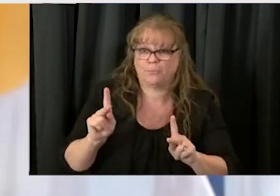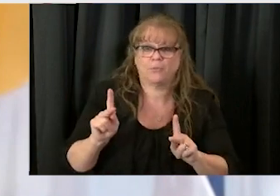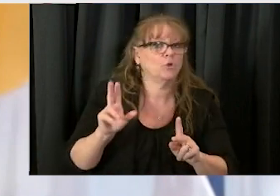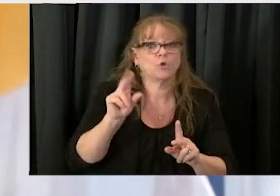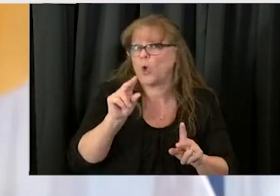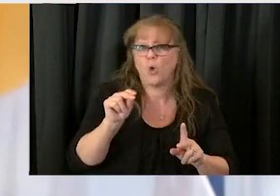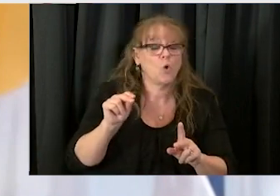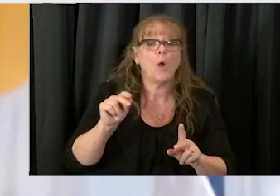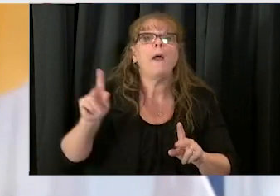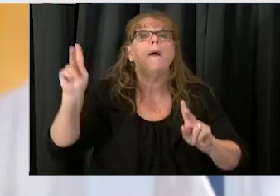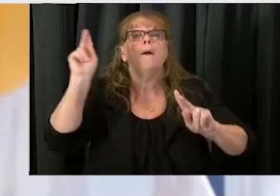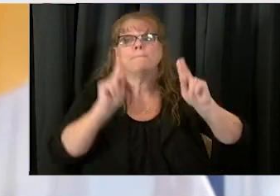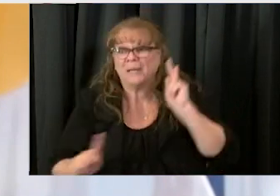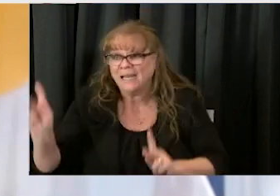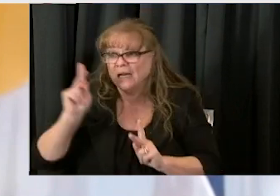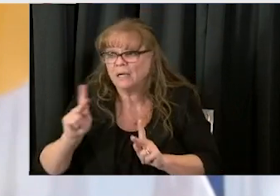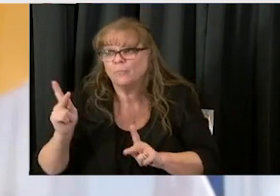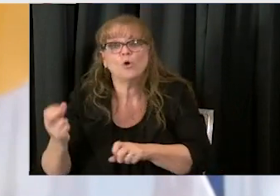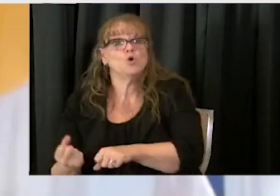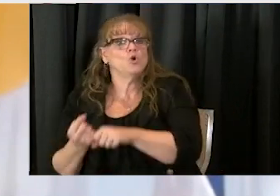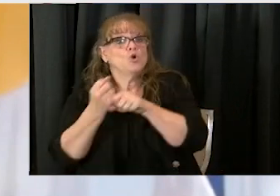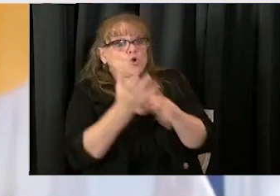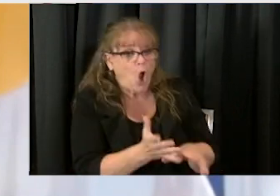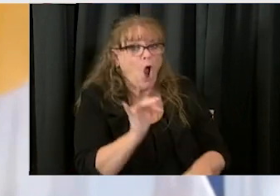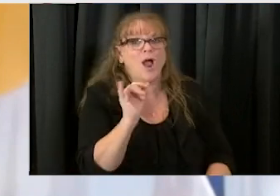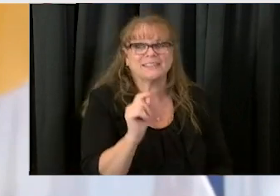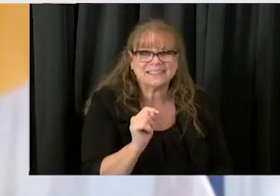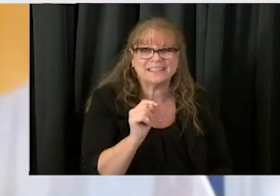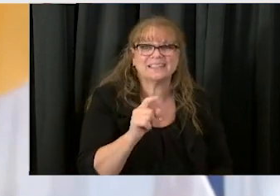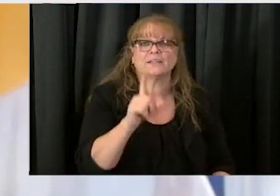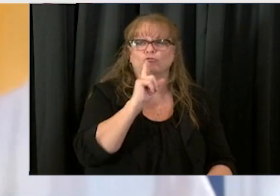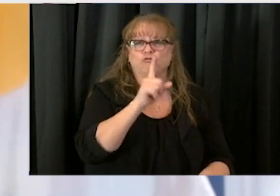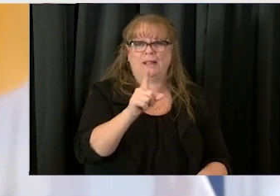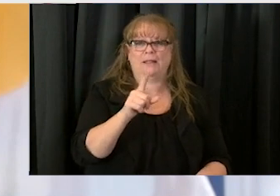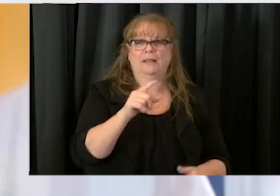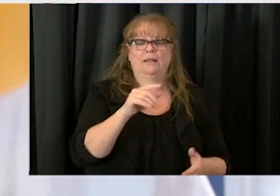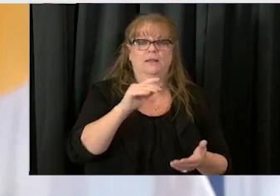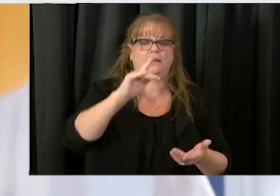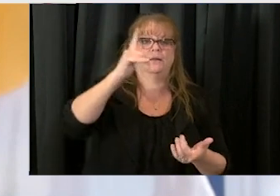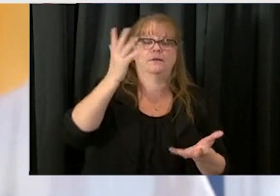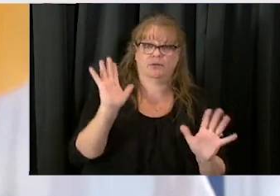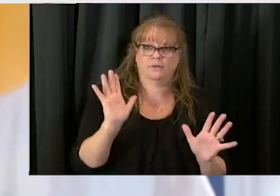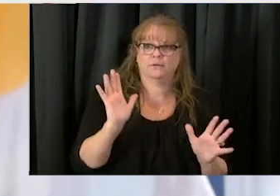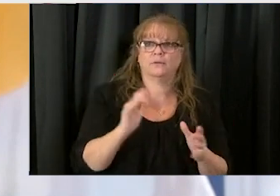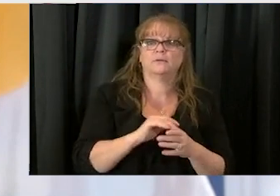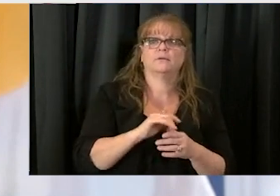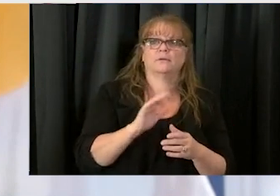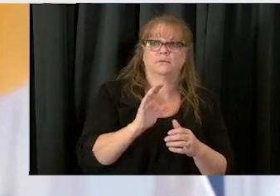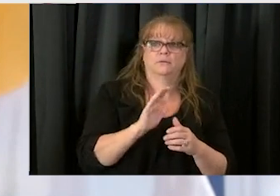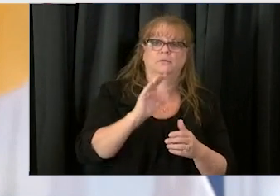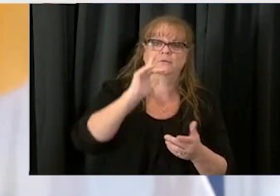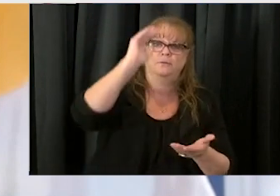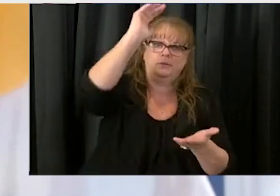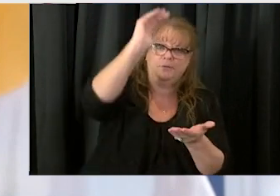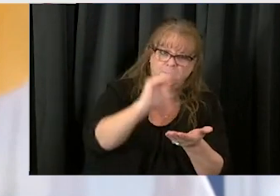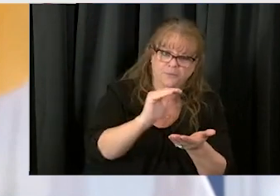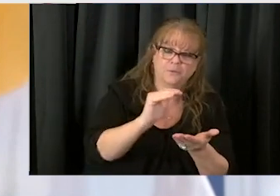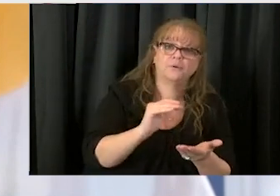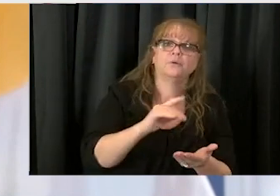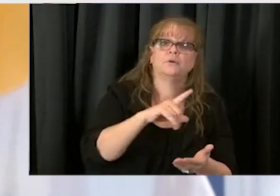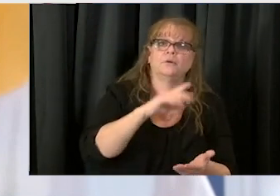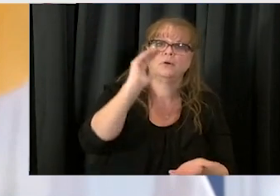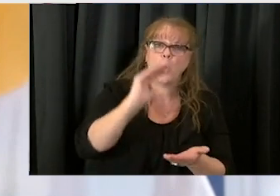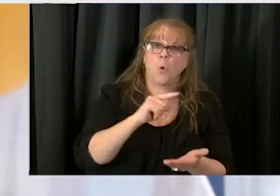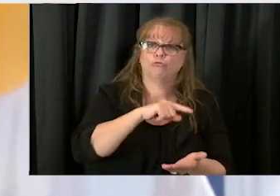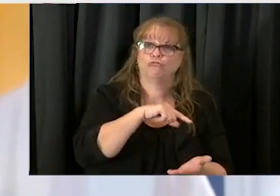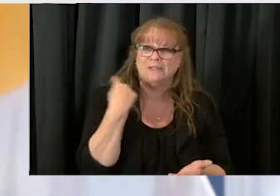in a grocery store is not zero risk, but it's low to moderate risk to go out with your family. What is high risk is meeting people from different households in any environment,